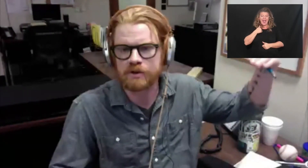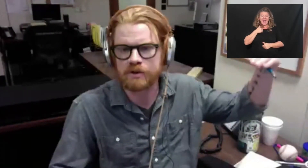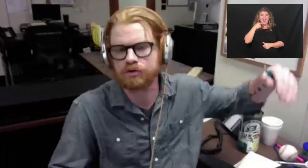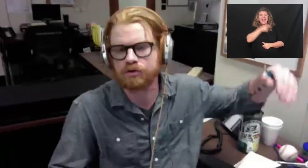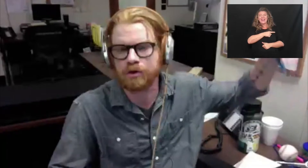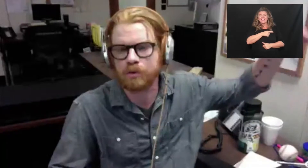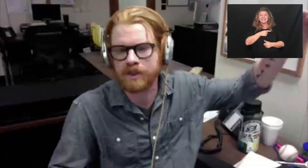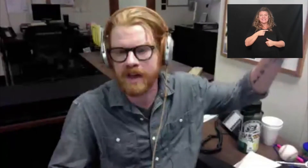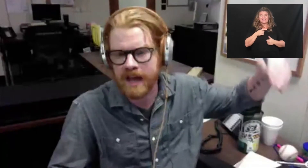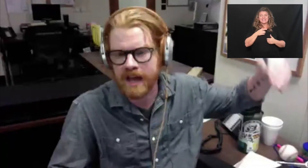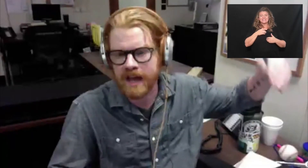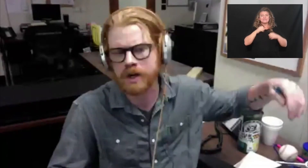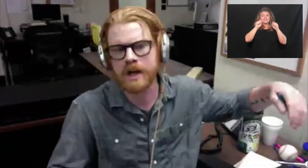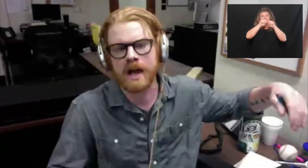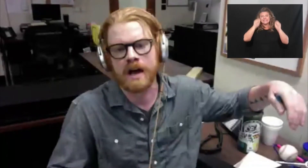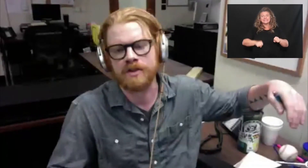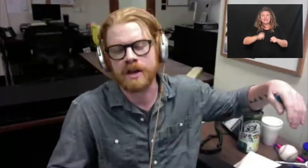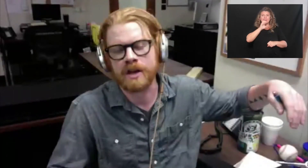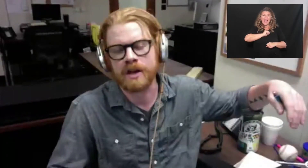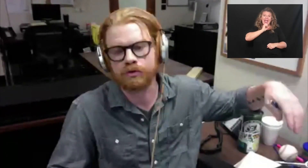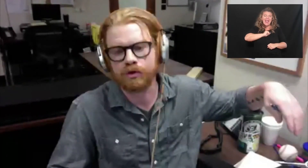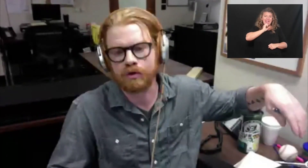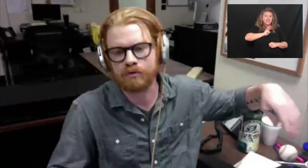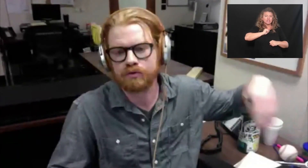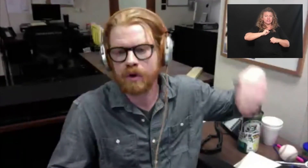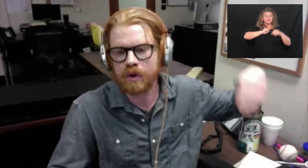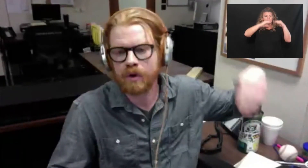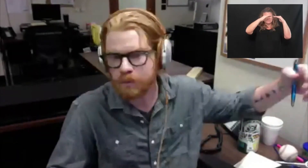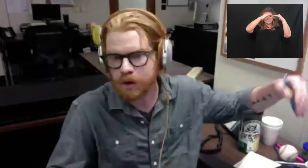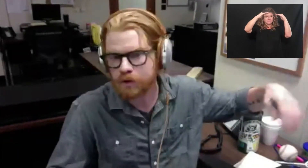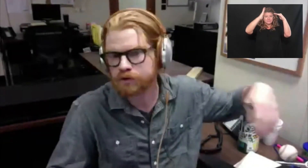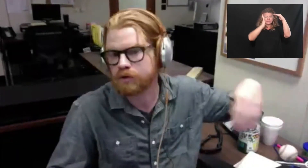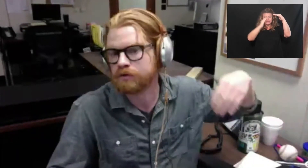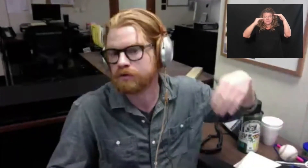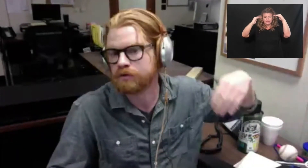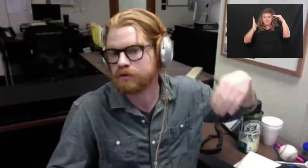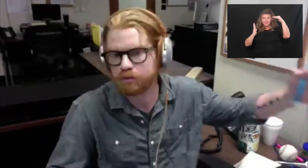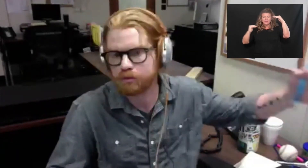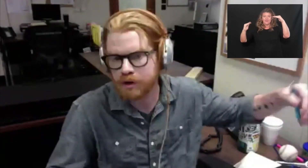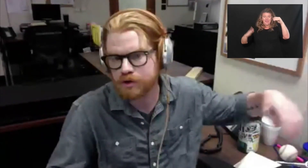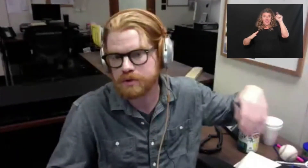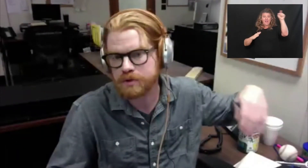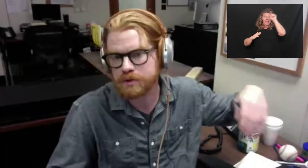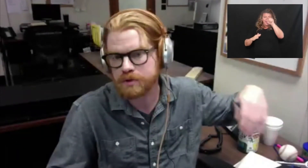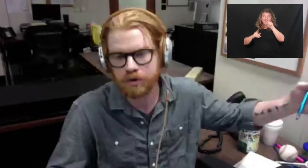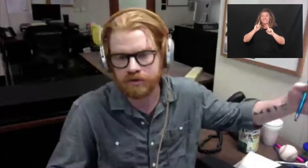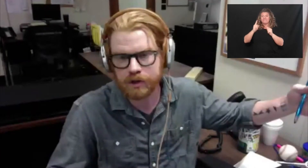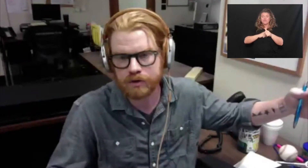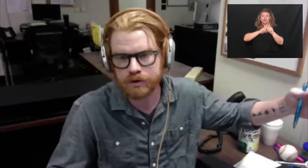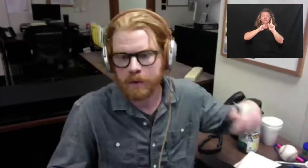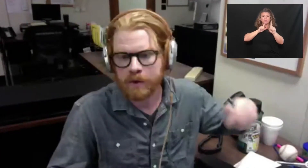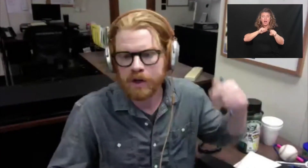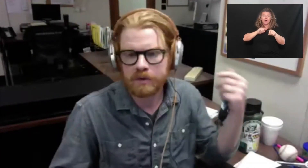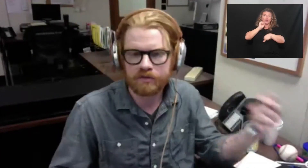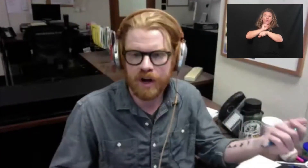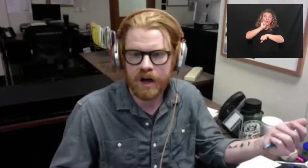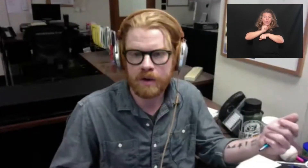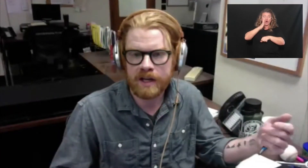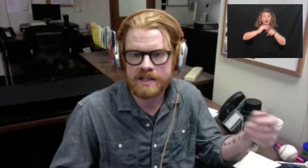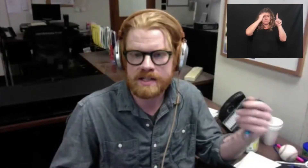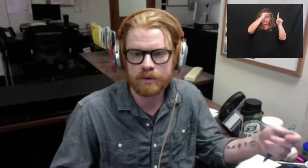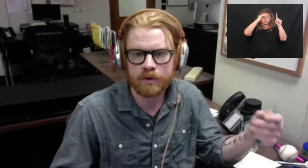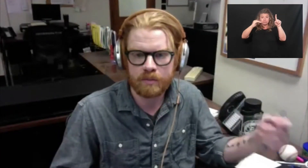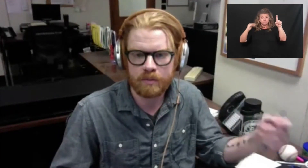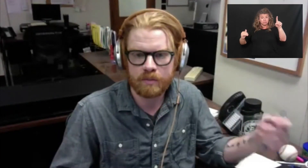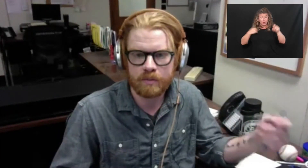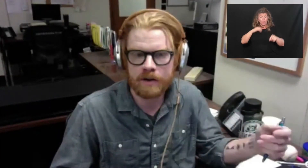tiered system that started with age, and then, certain frontline workers, certain first responders, municipal officials. Are we going to be following